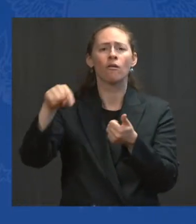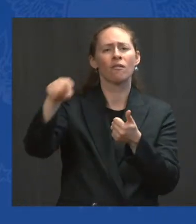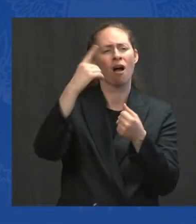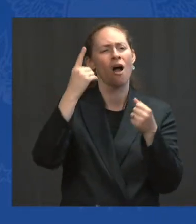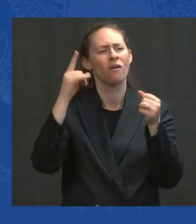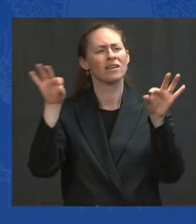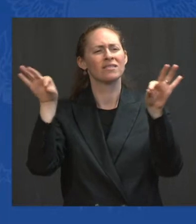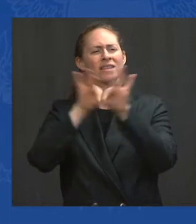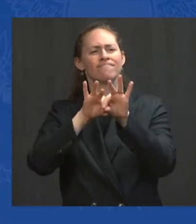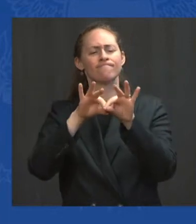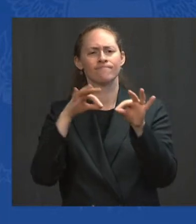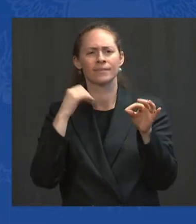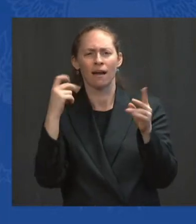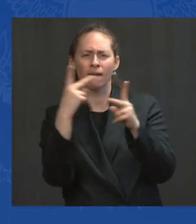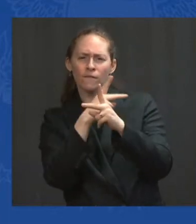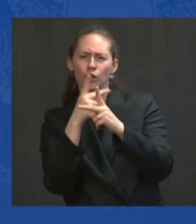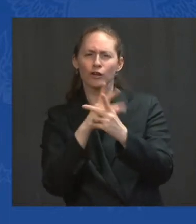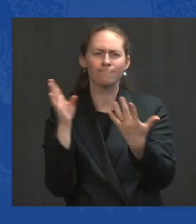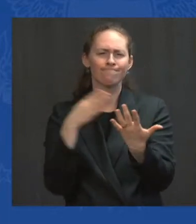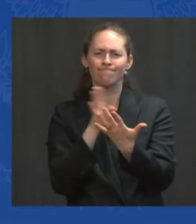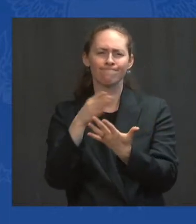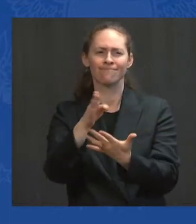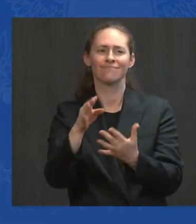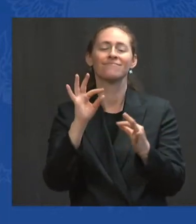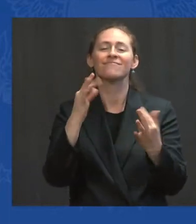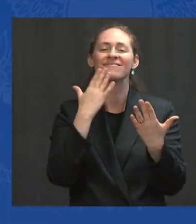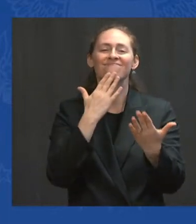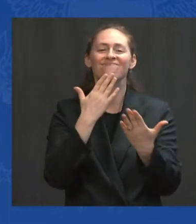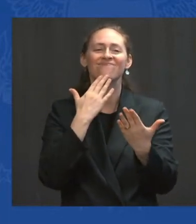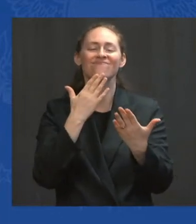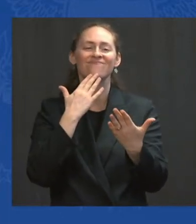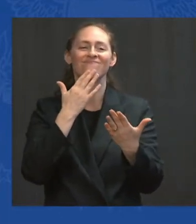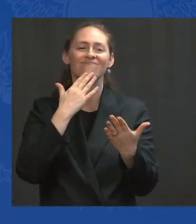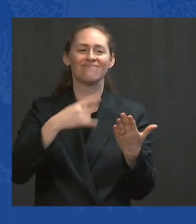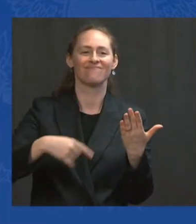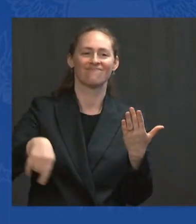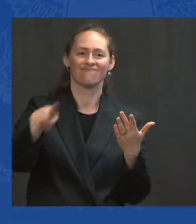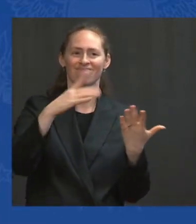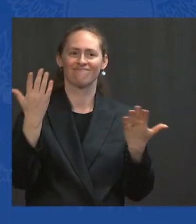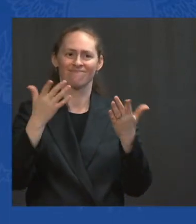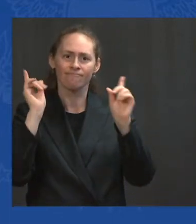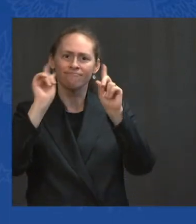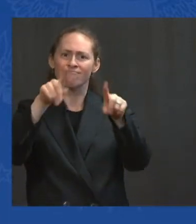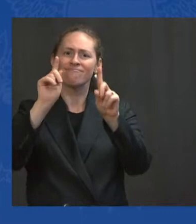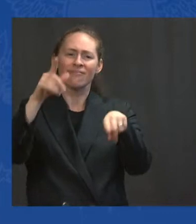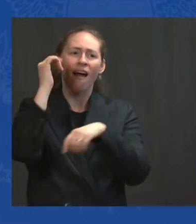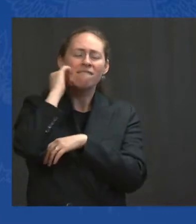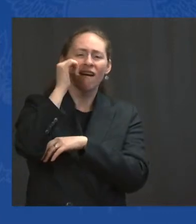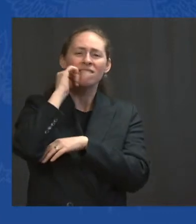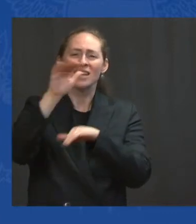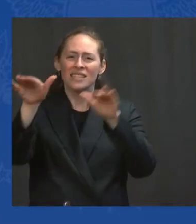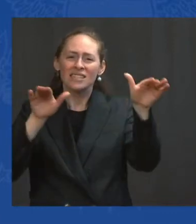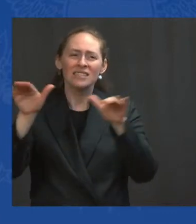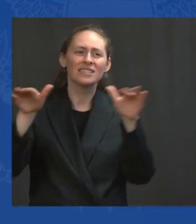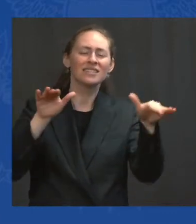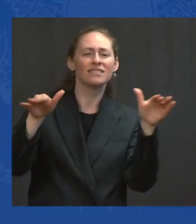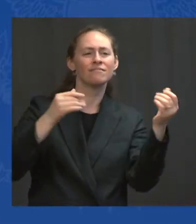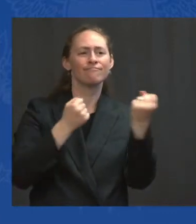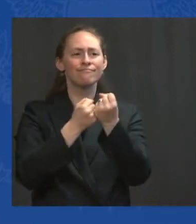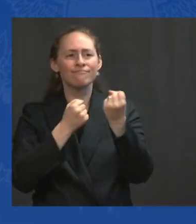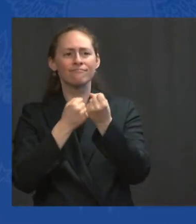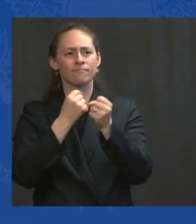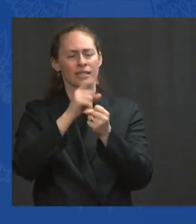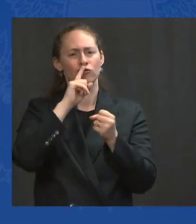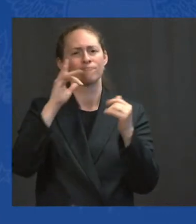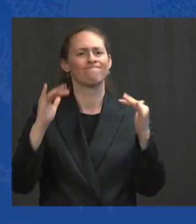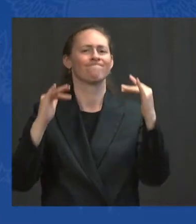through this together. And thank you so much to everyone on the ground showing up every day to advance equity. And with that, I'll